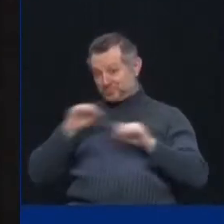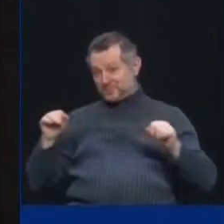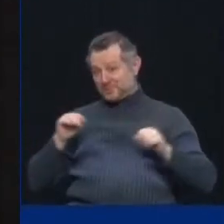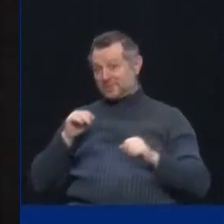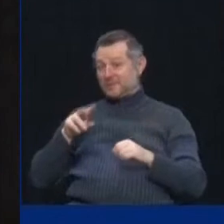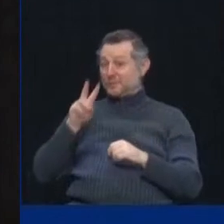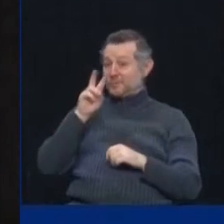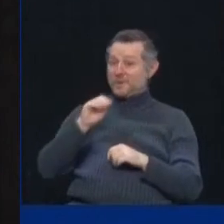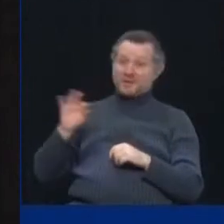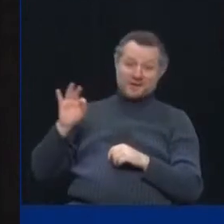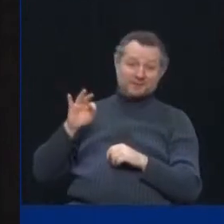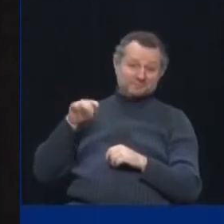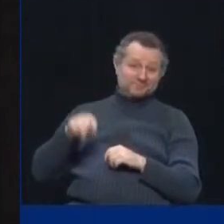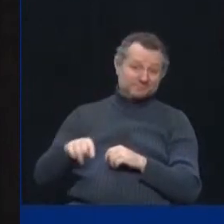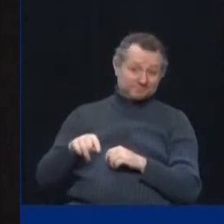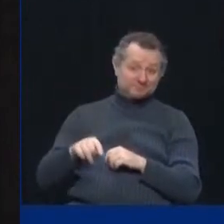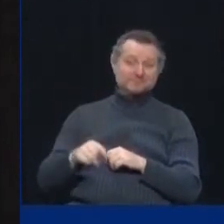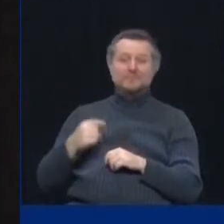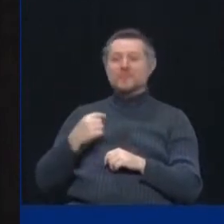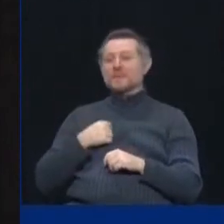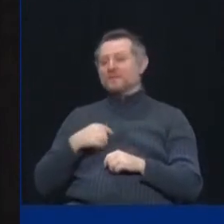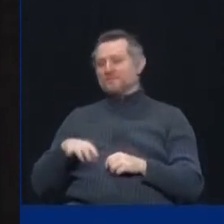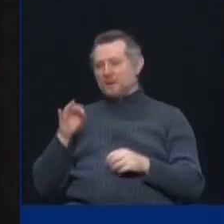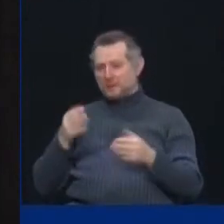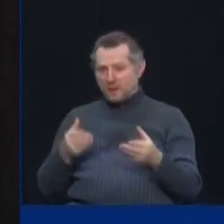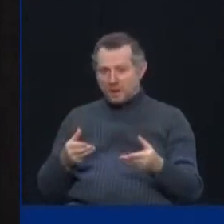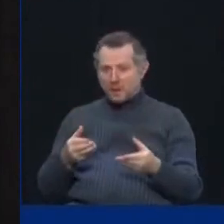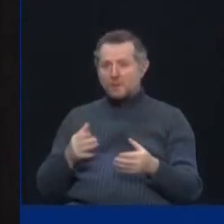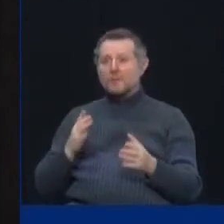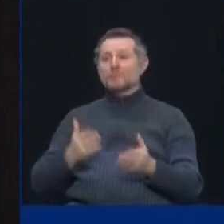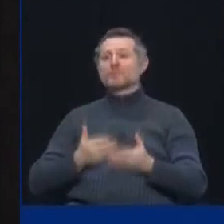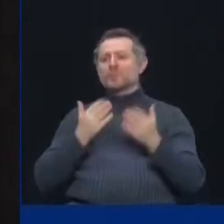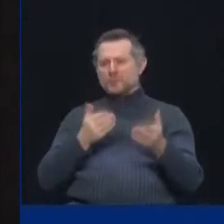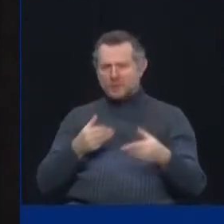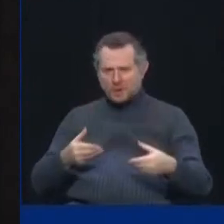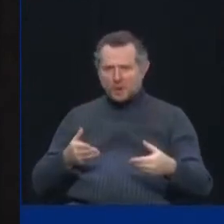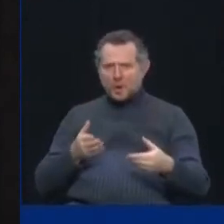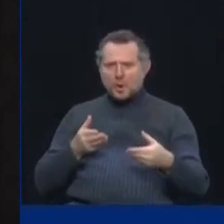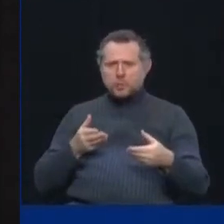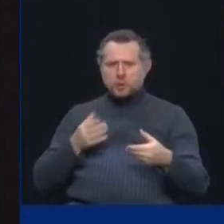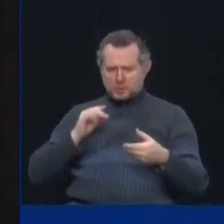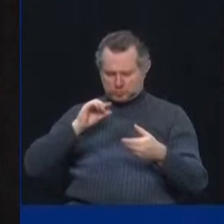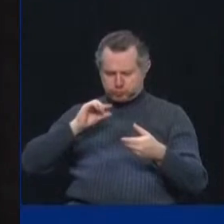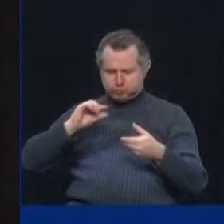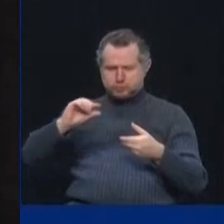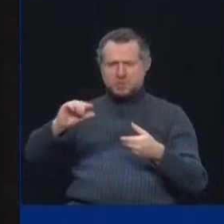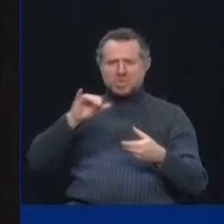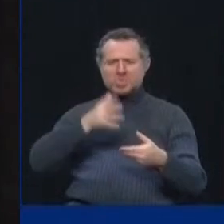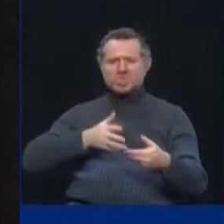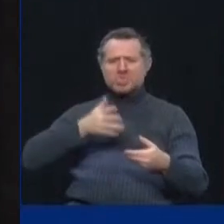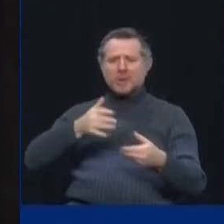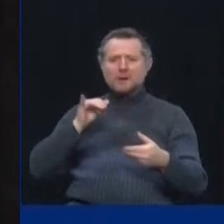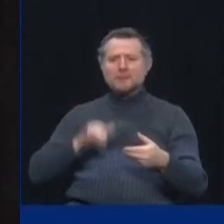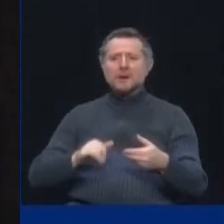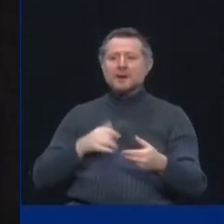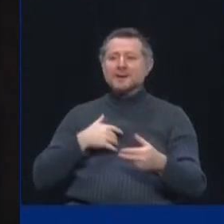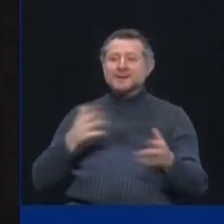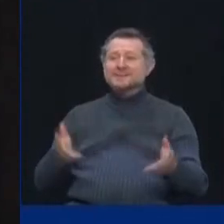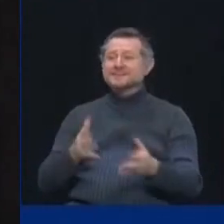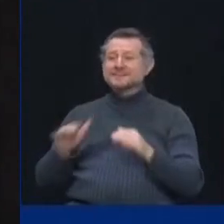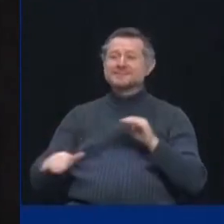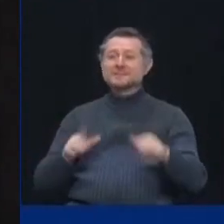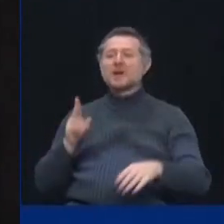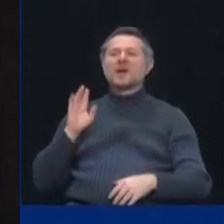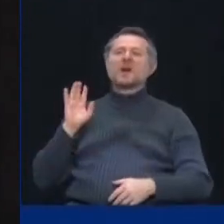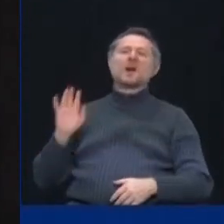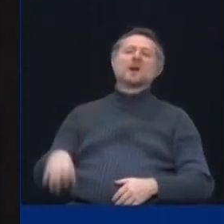proposal, and we dusted off, and we started to push it, and some people thought that I was crazy.